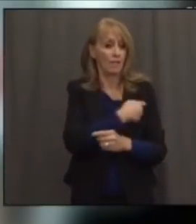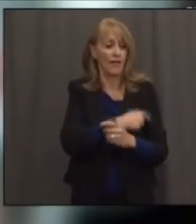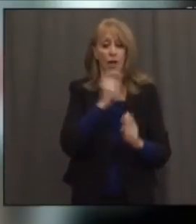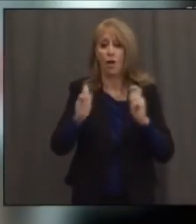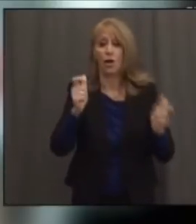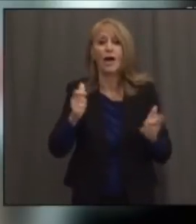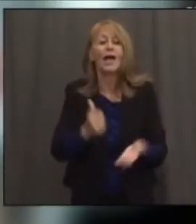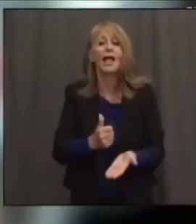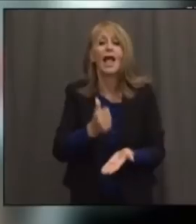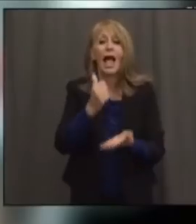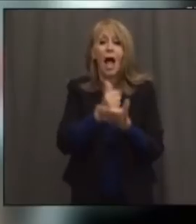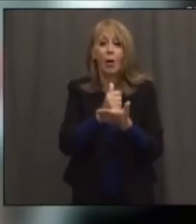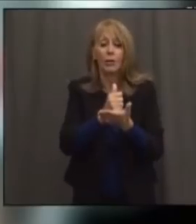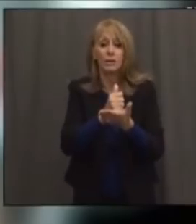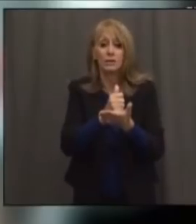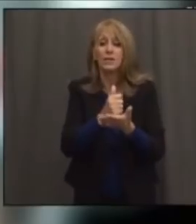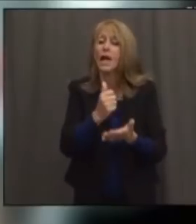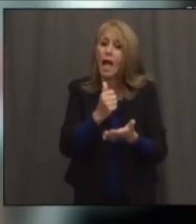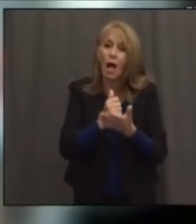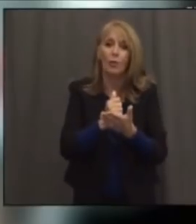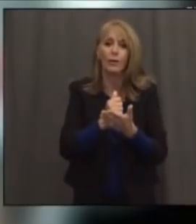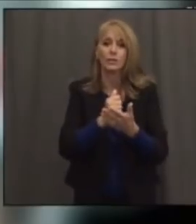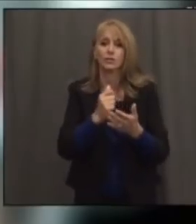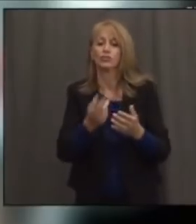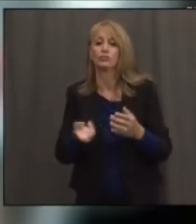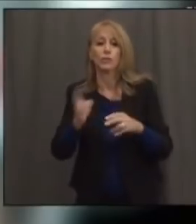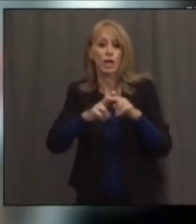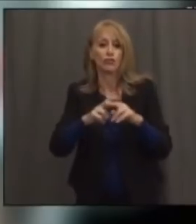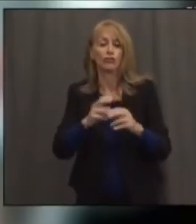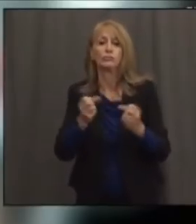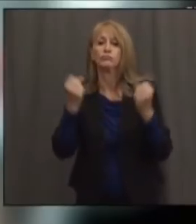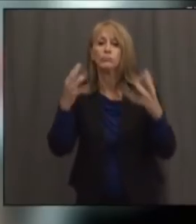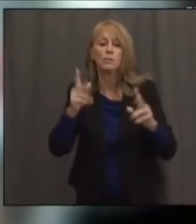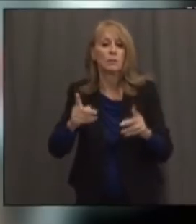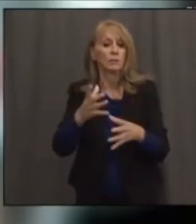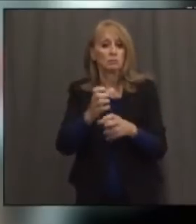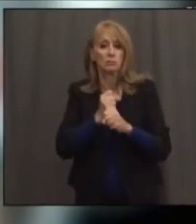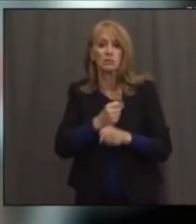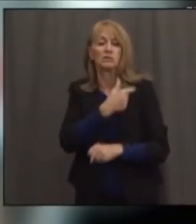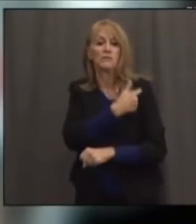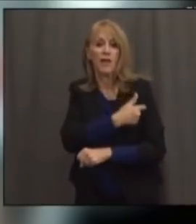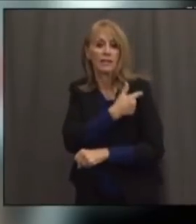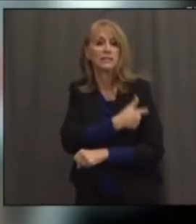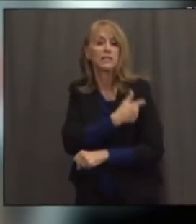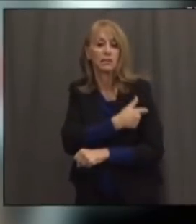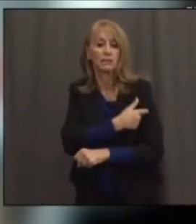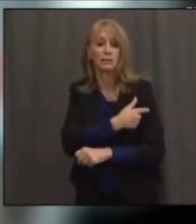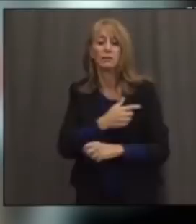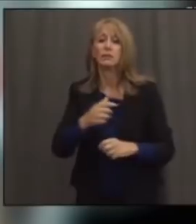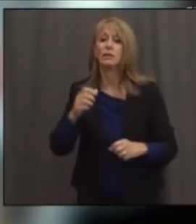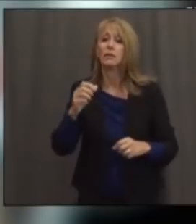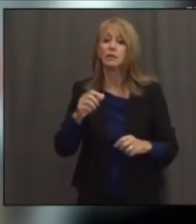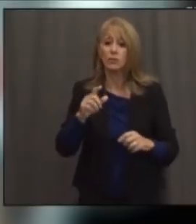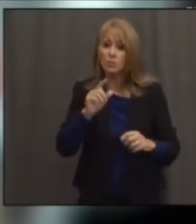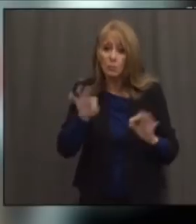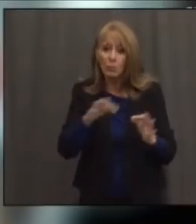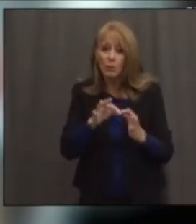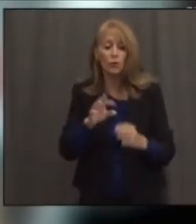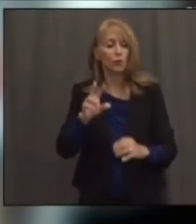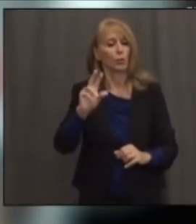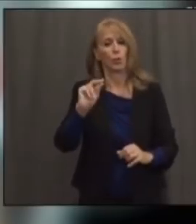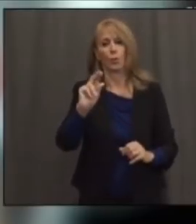uptake of the vaccine, and helped us achieve the high vaccination rates that we've enjoyed here in the state. Because while it wasn't perfect,